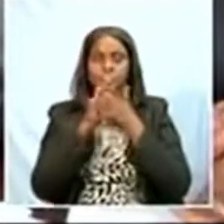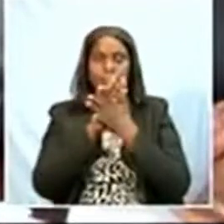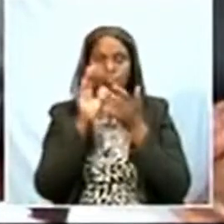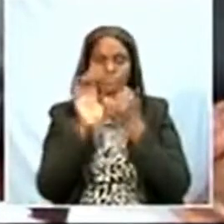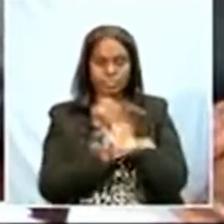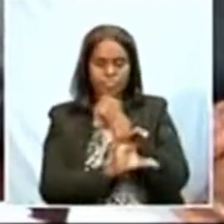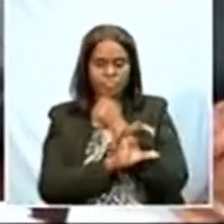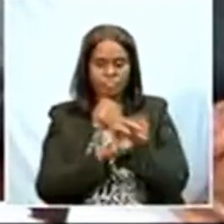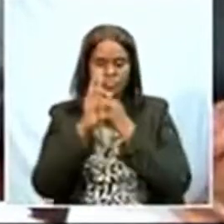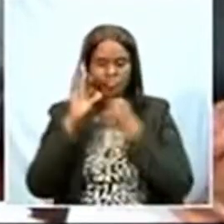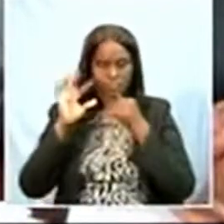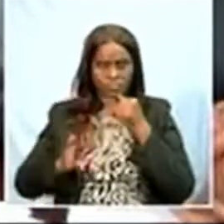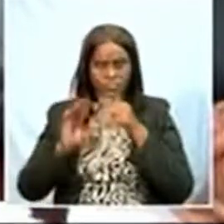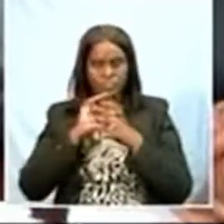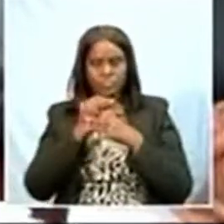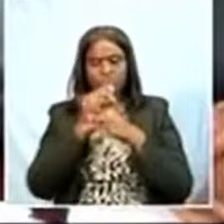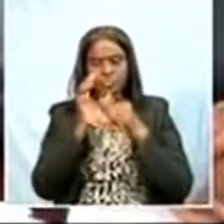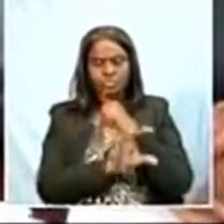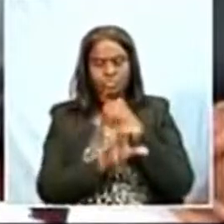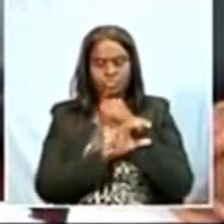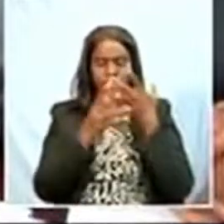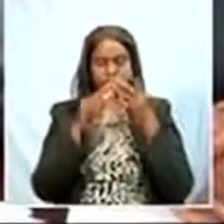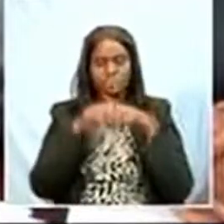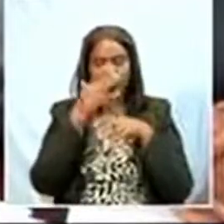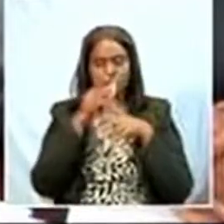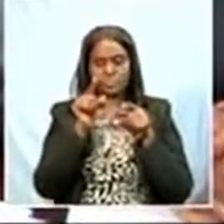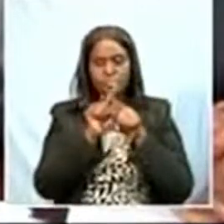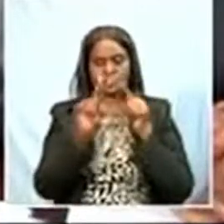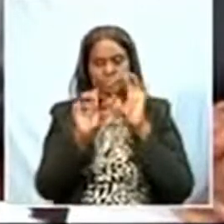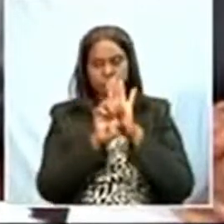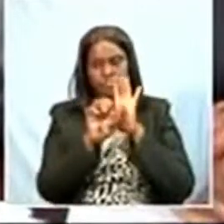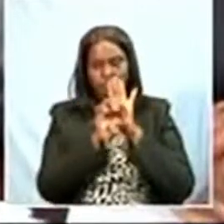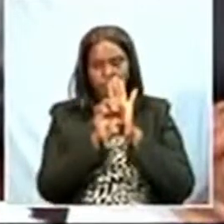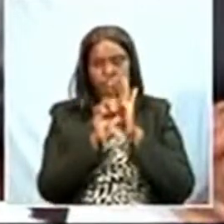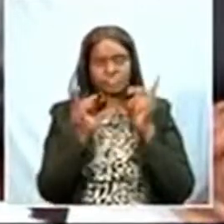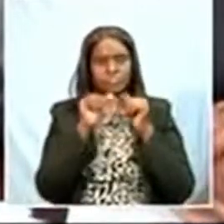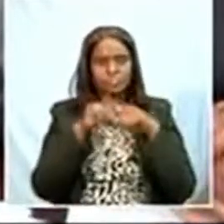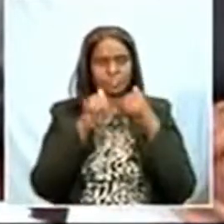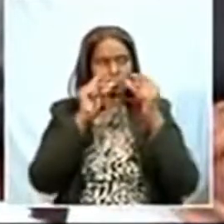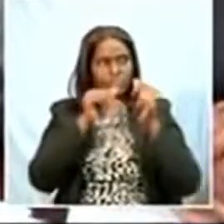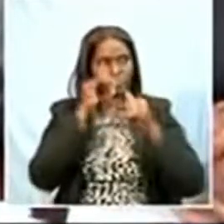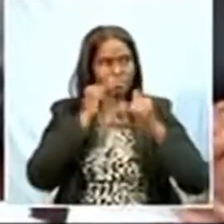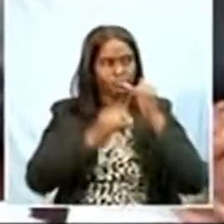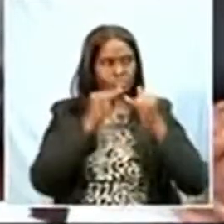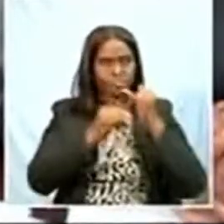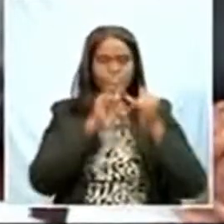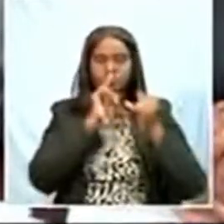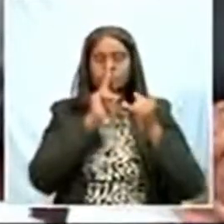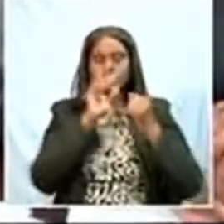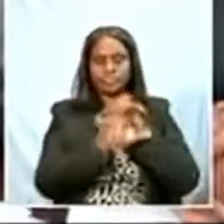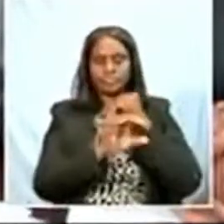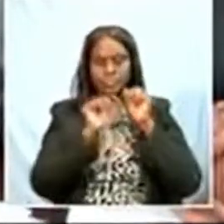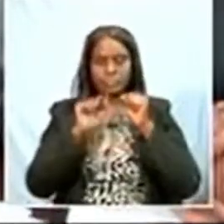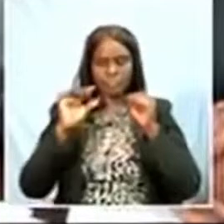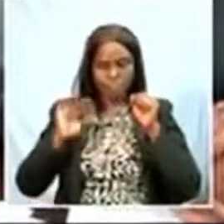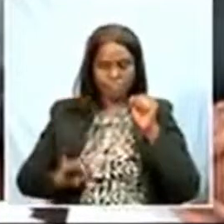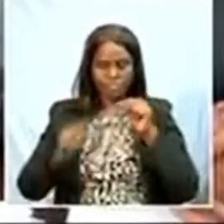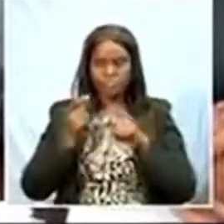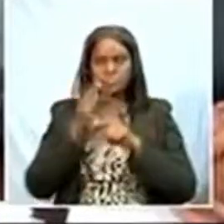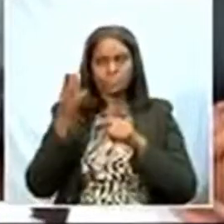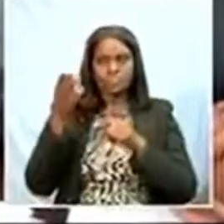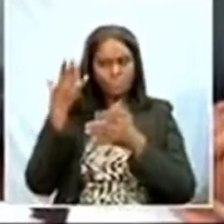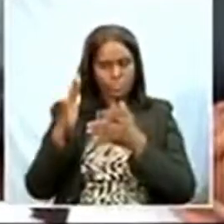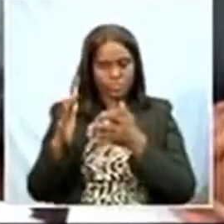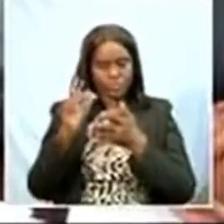would benefit or what the country will lose out, such that when we reach a conclusion that actually the country will benefit more by granting